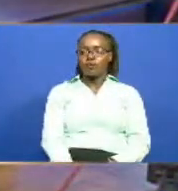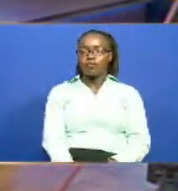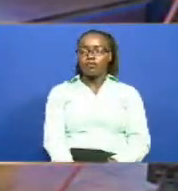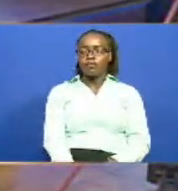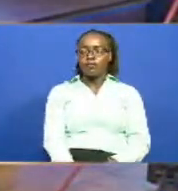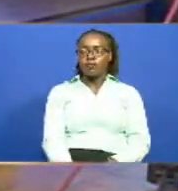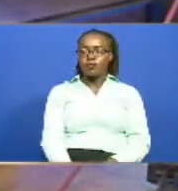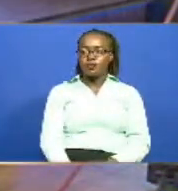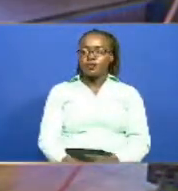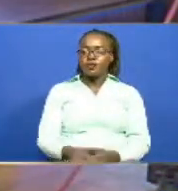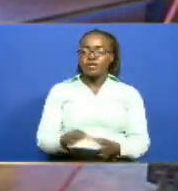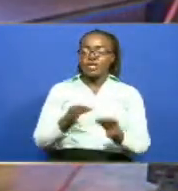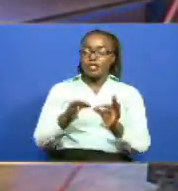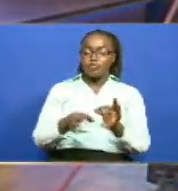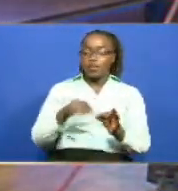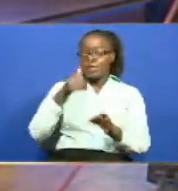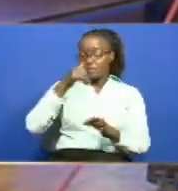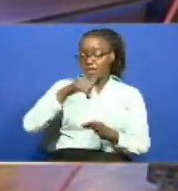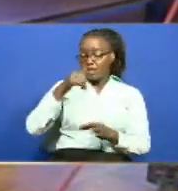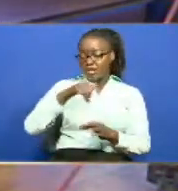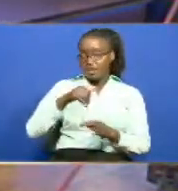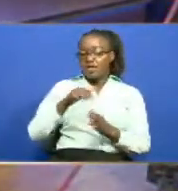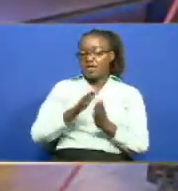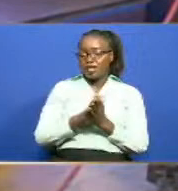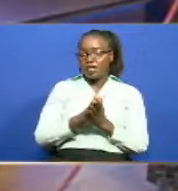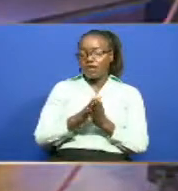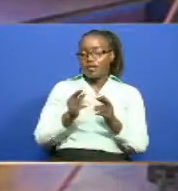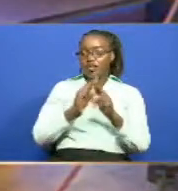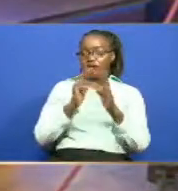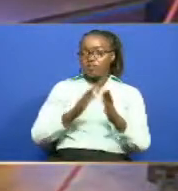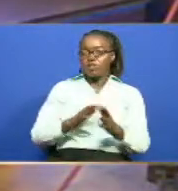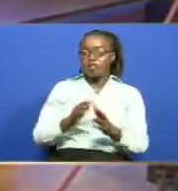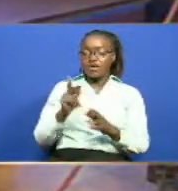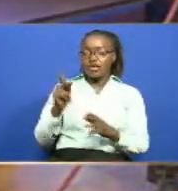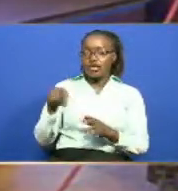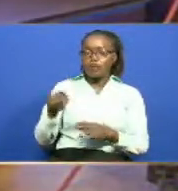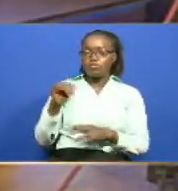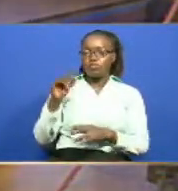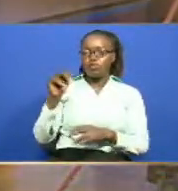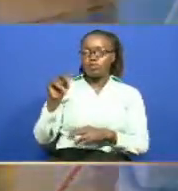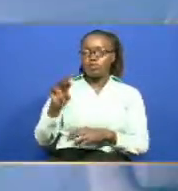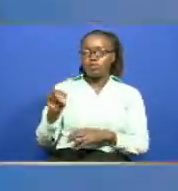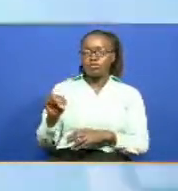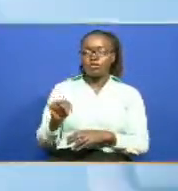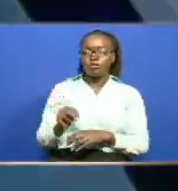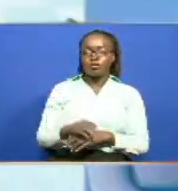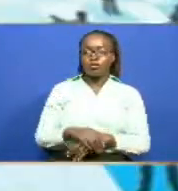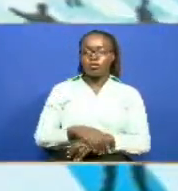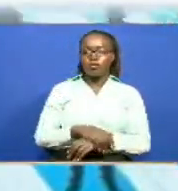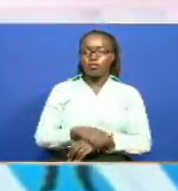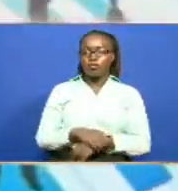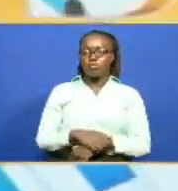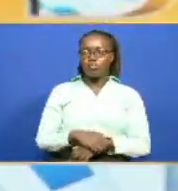Kiptum. Lensa Odingo has been my colleague on the sign language interpretation. Good night.